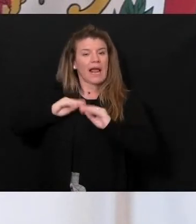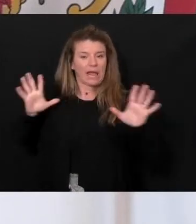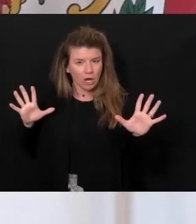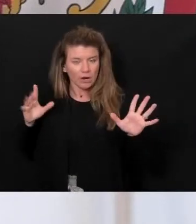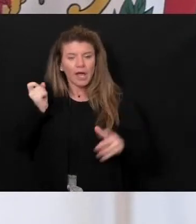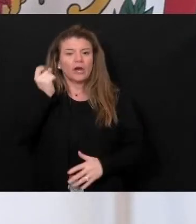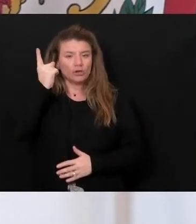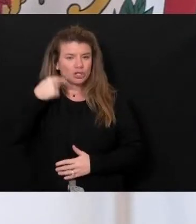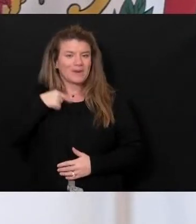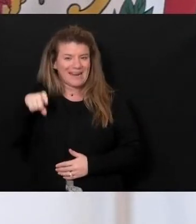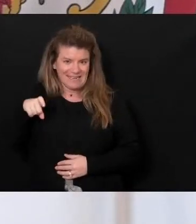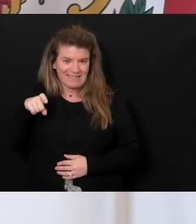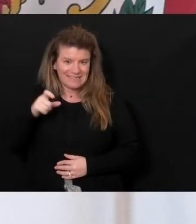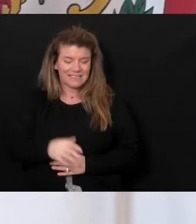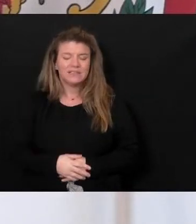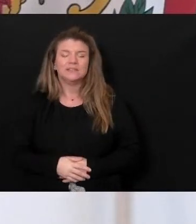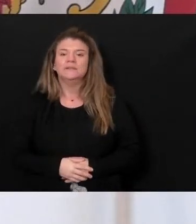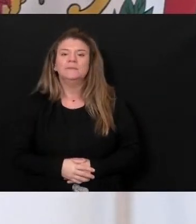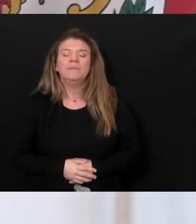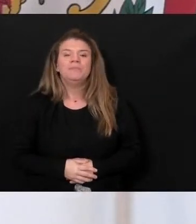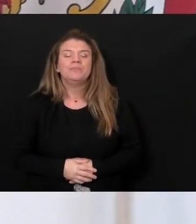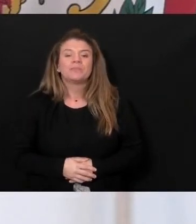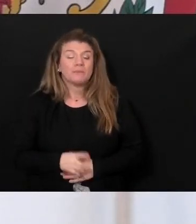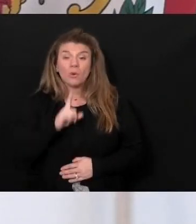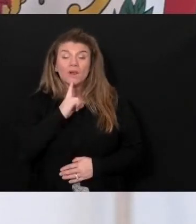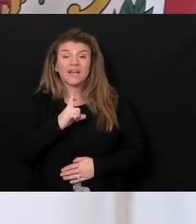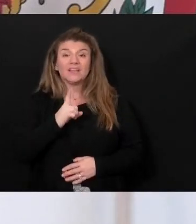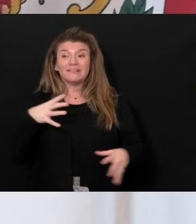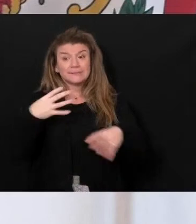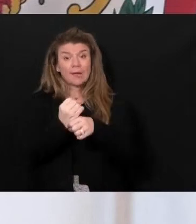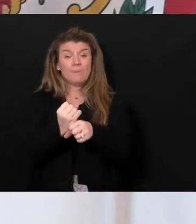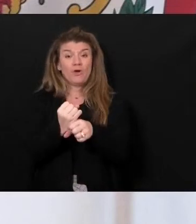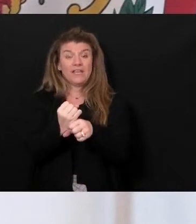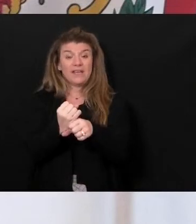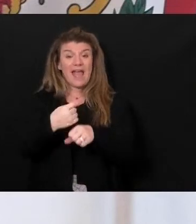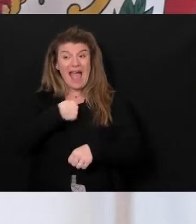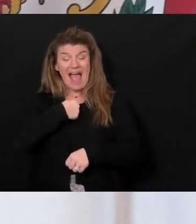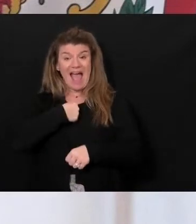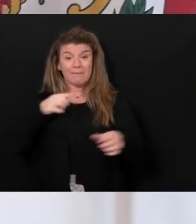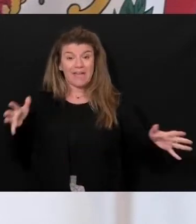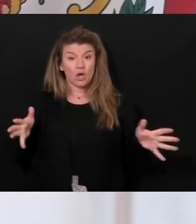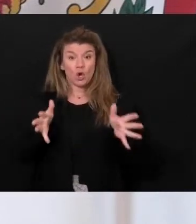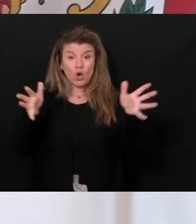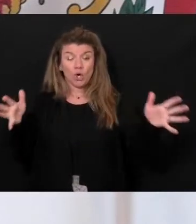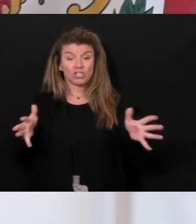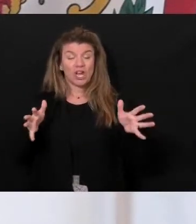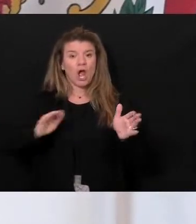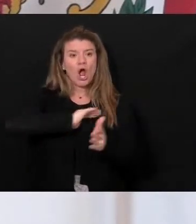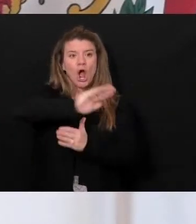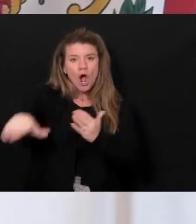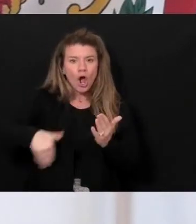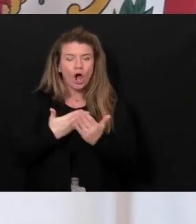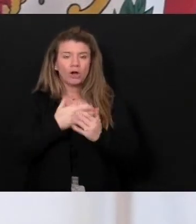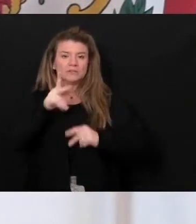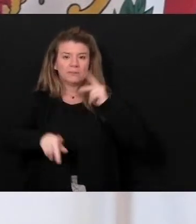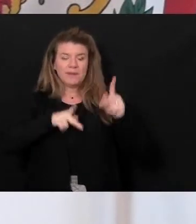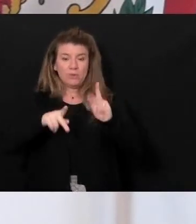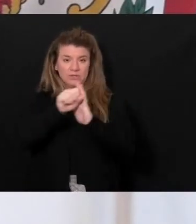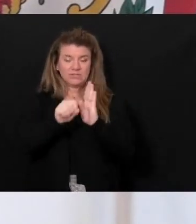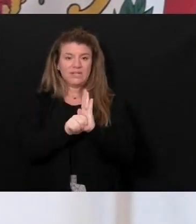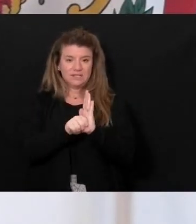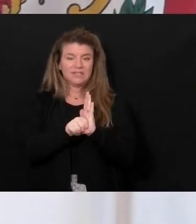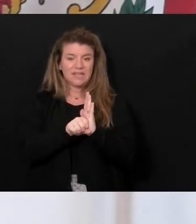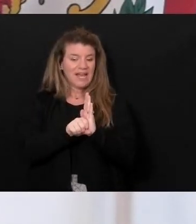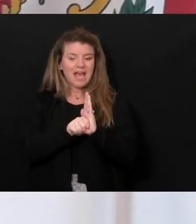well. And the long and the short of it is, I encourage everyone in our state, you